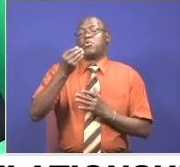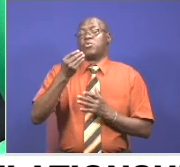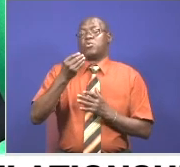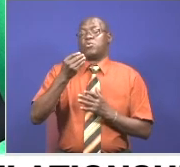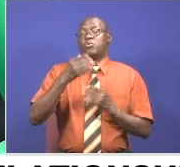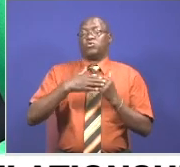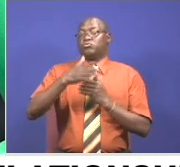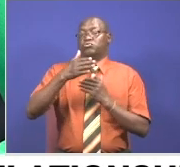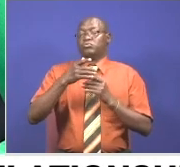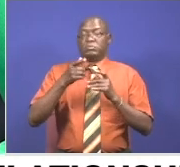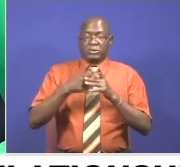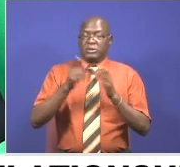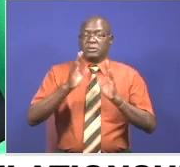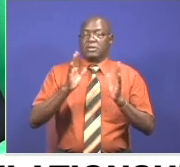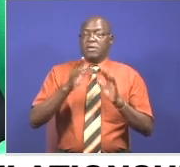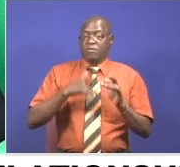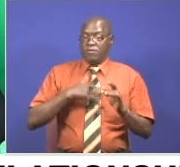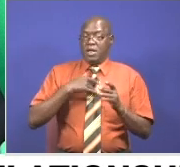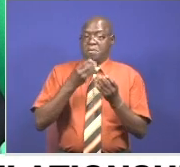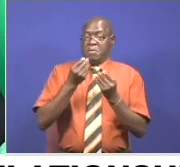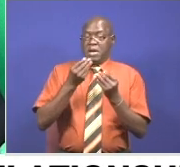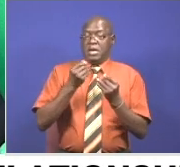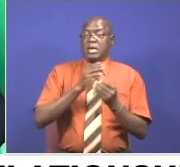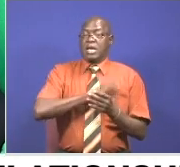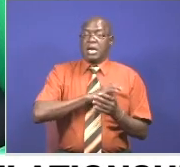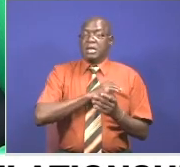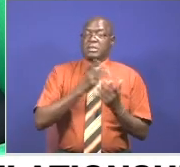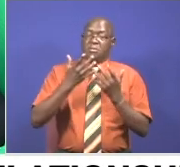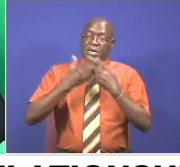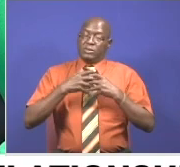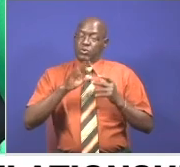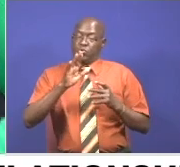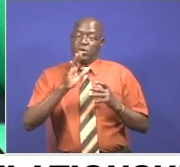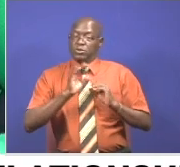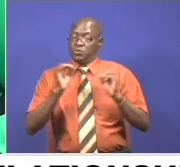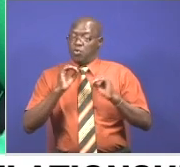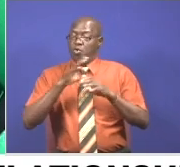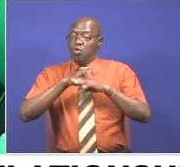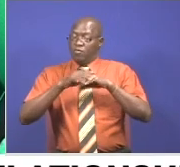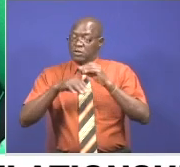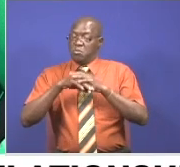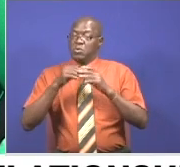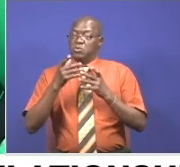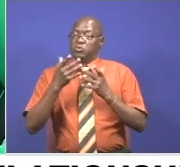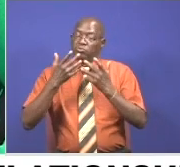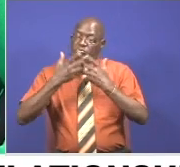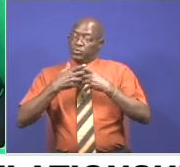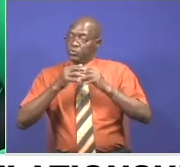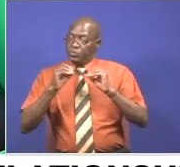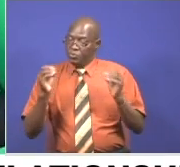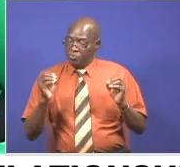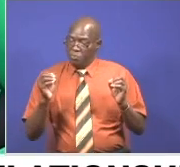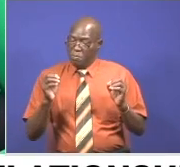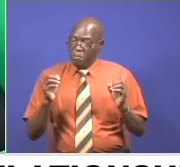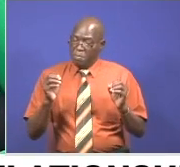like the man's money personality doesn't really match yours or is not compatible, because we will have different money personalities and